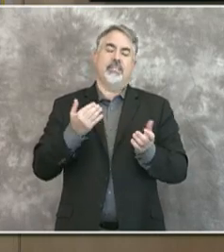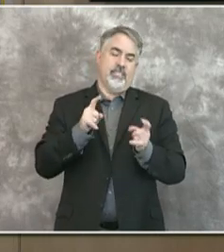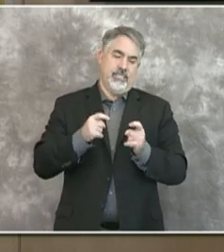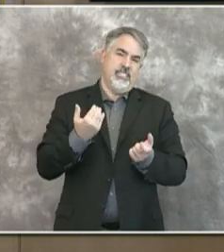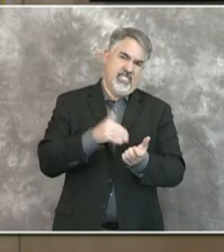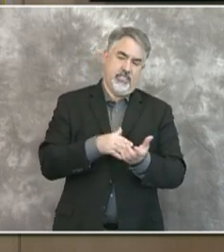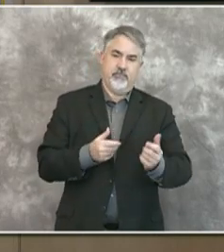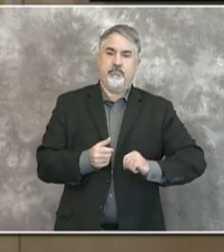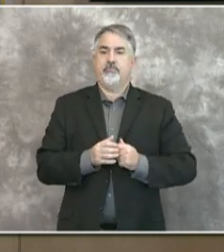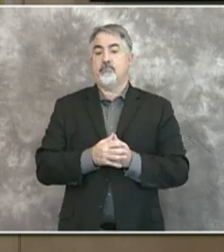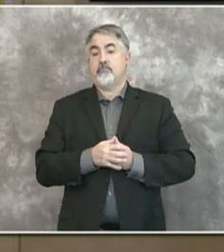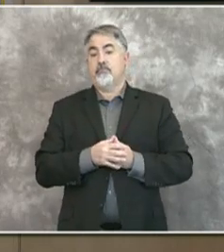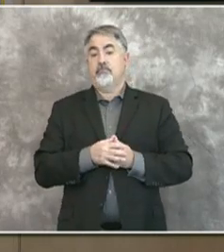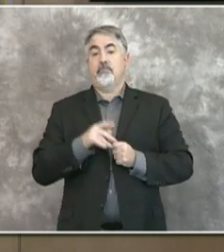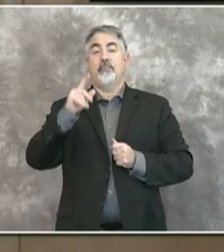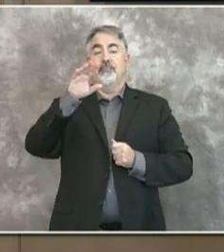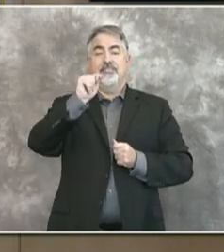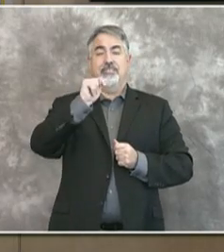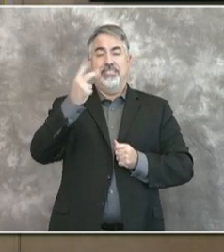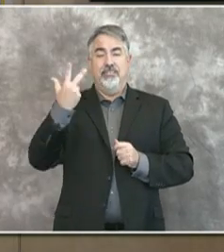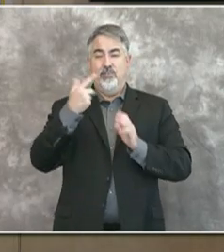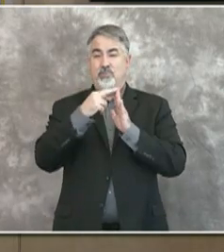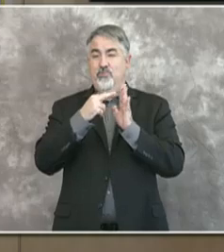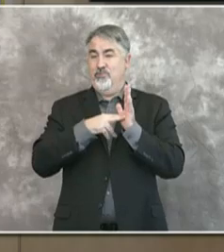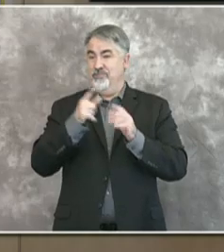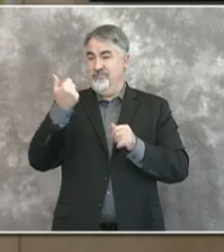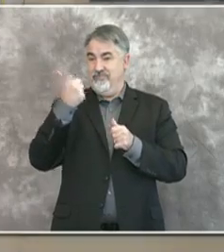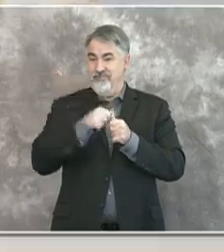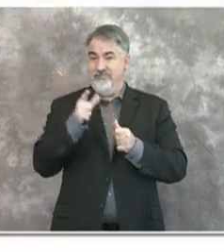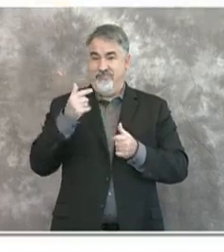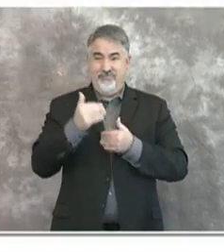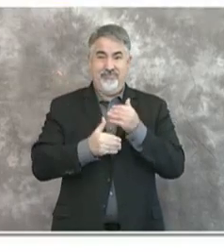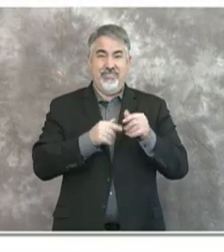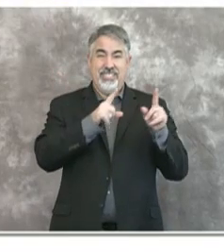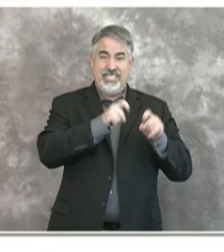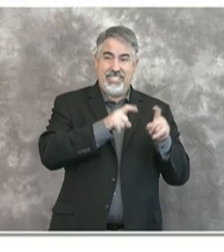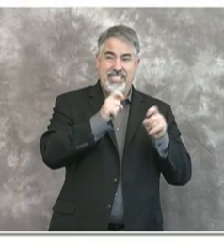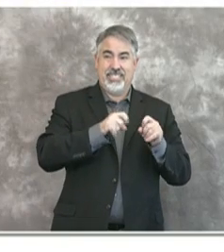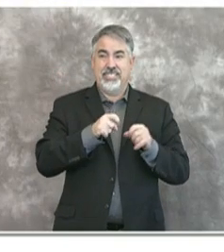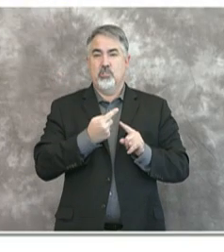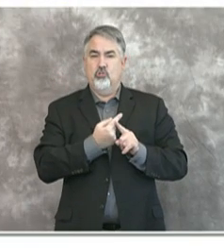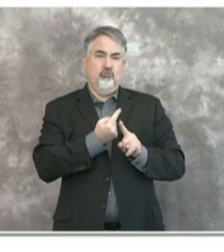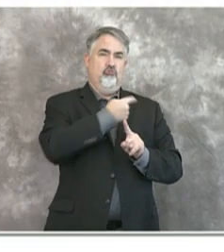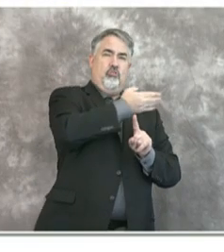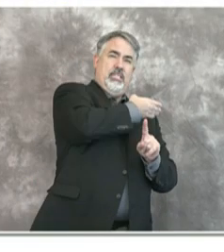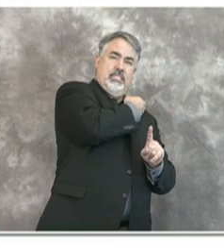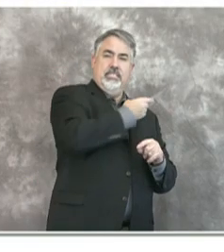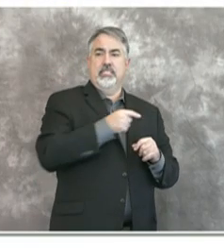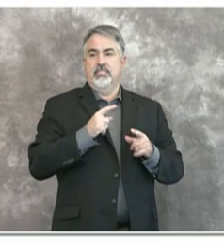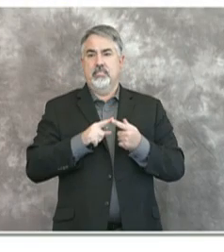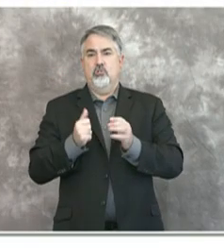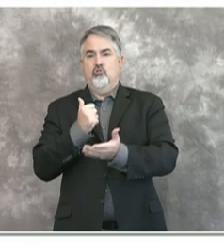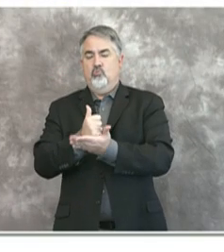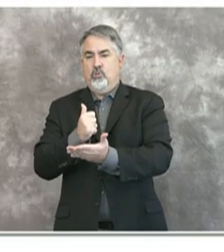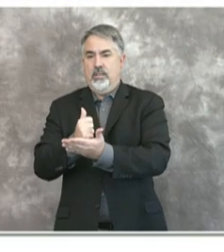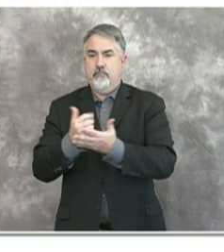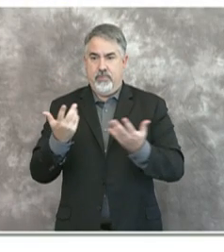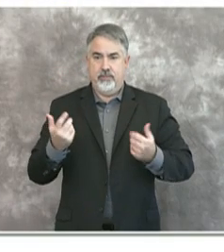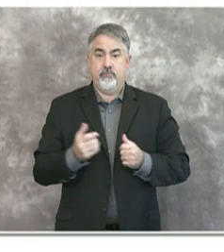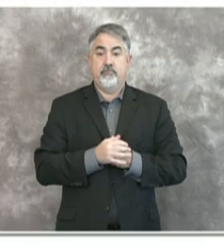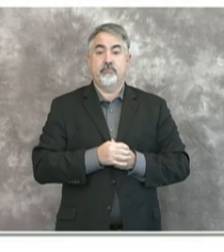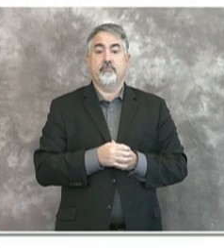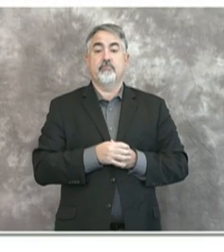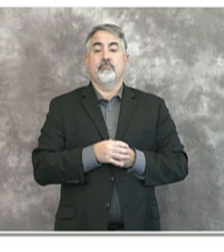T3 strategy, our test, trace, and treat. You're going to get a more detailed update on some of the specific actions around this from Nick Mascione in a